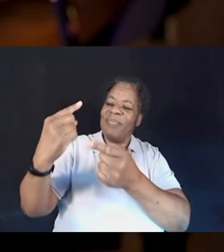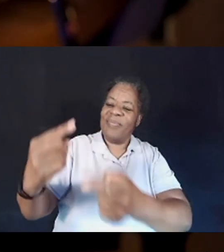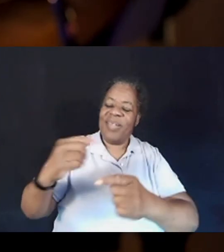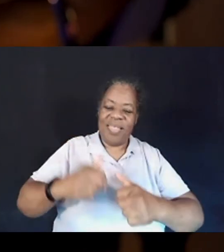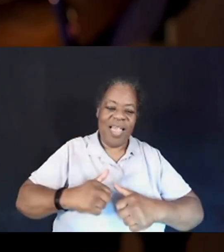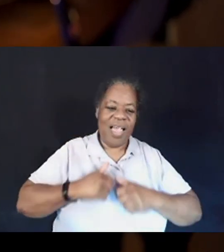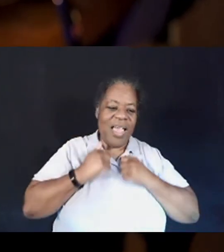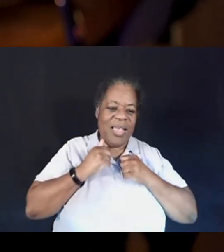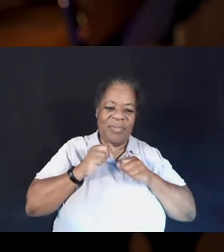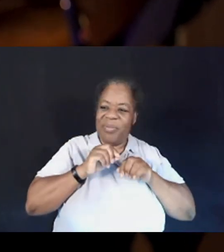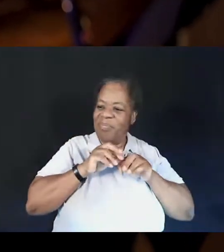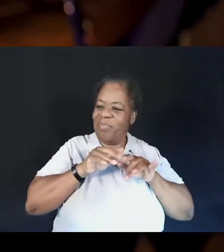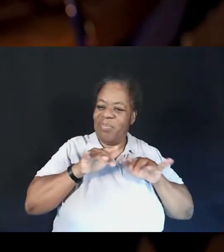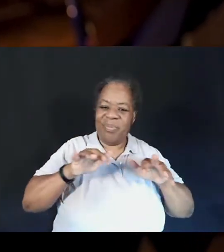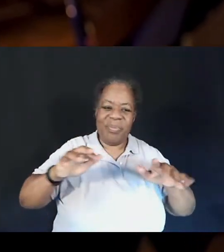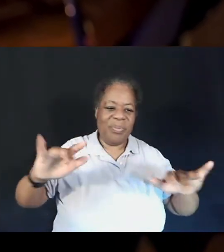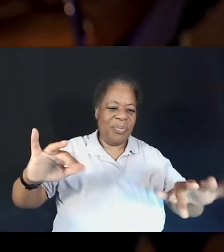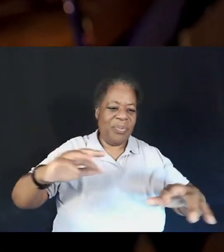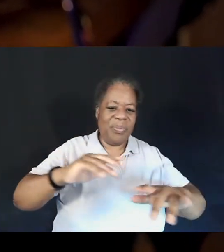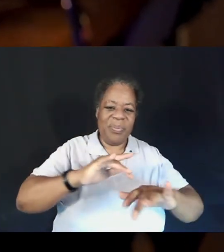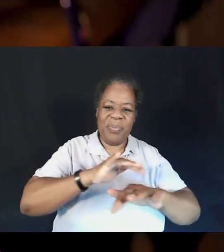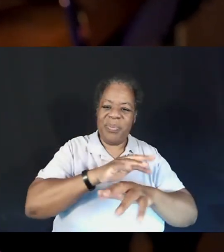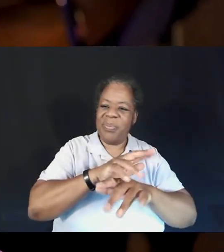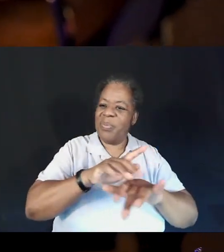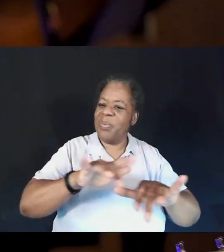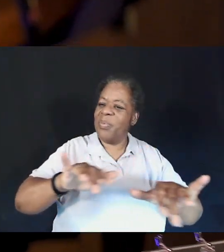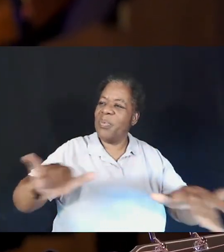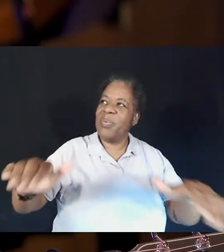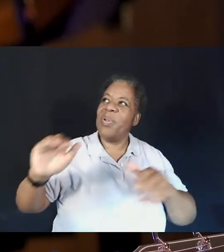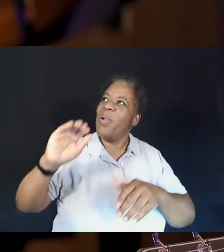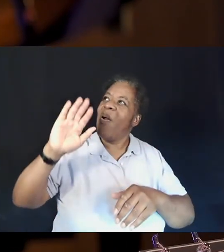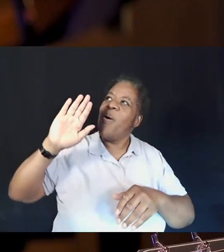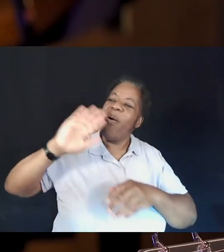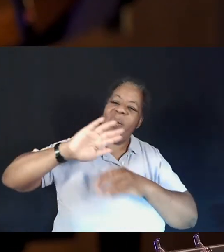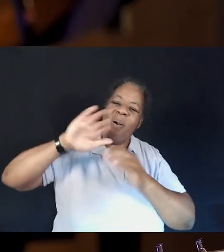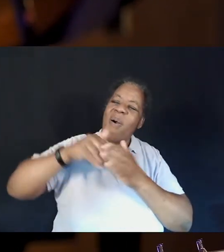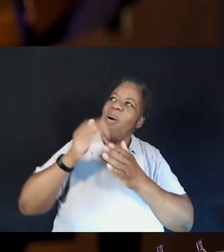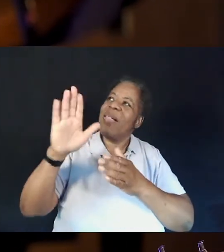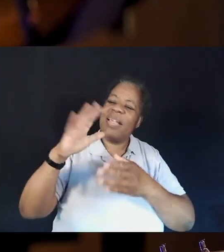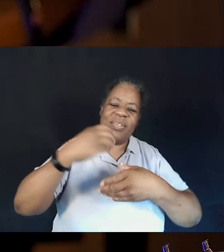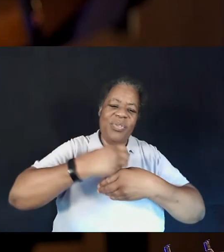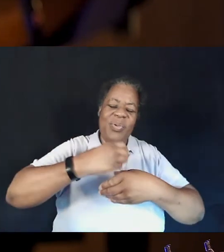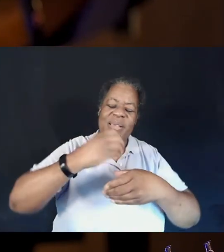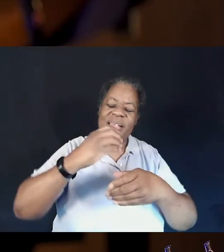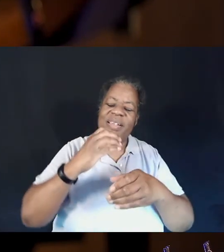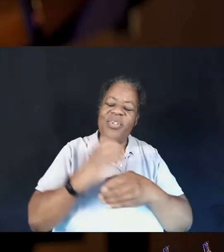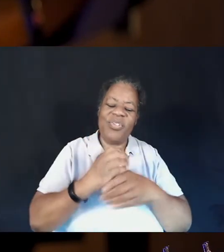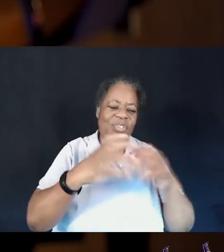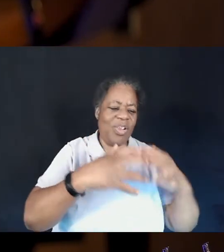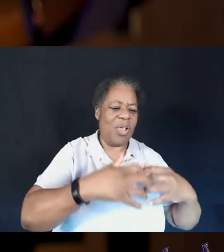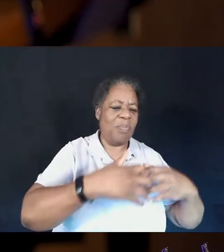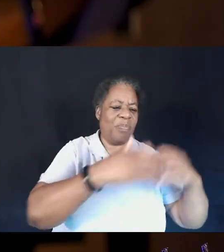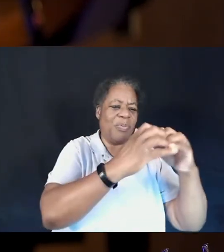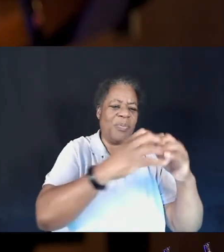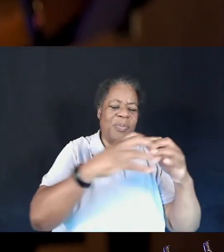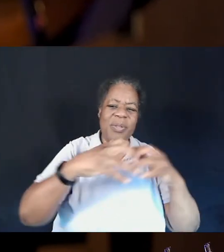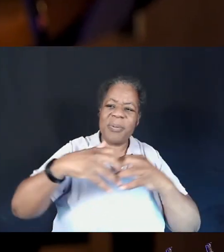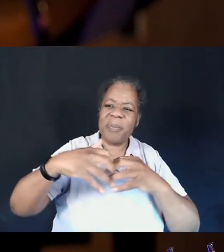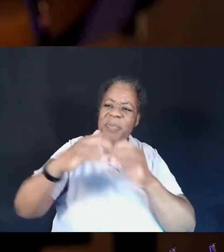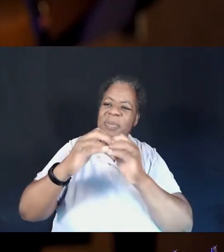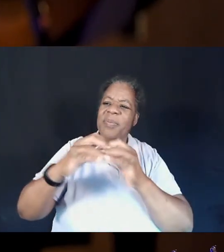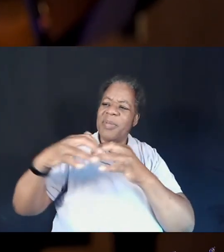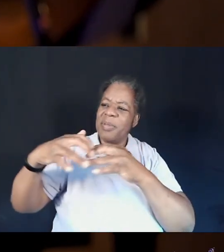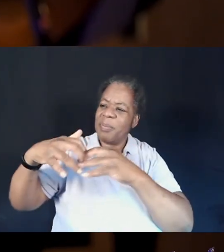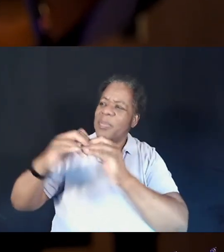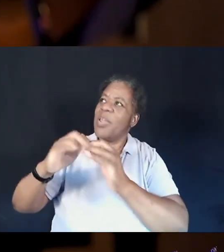all that God has made. Oh, show your power